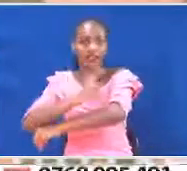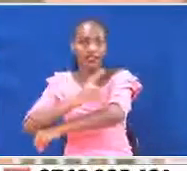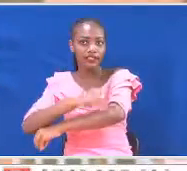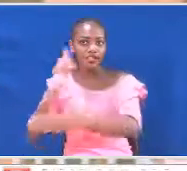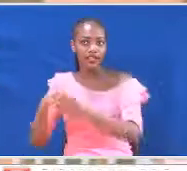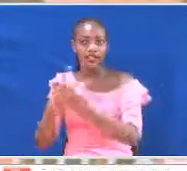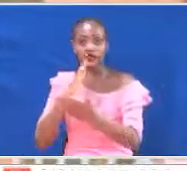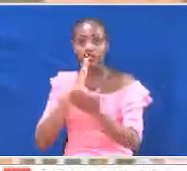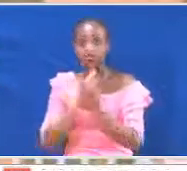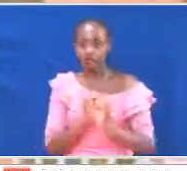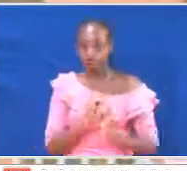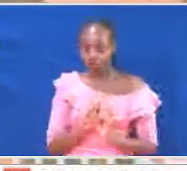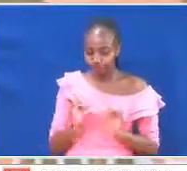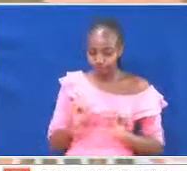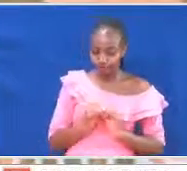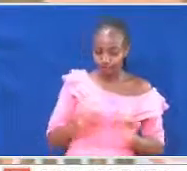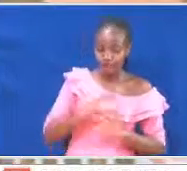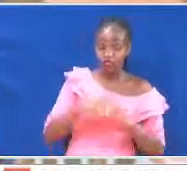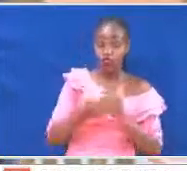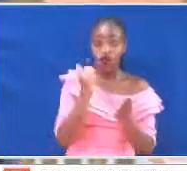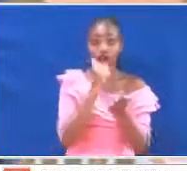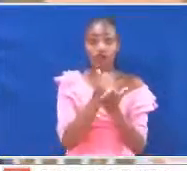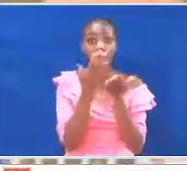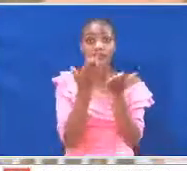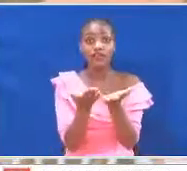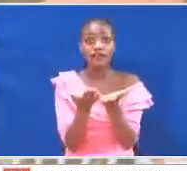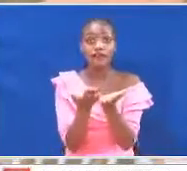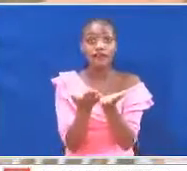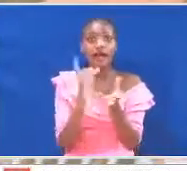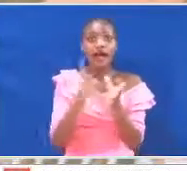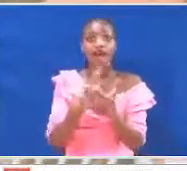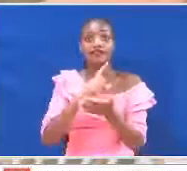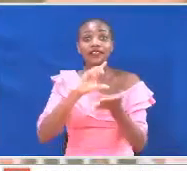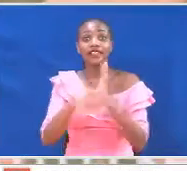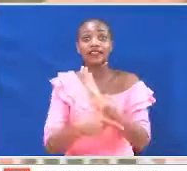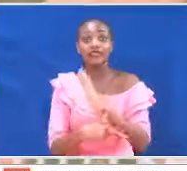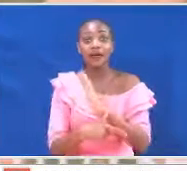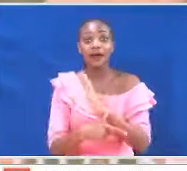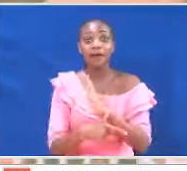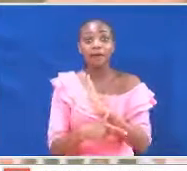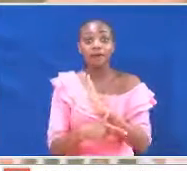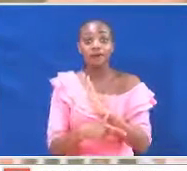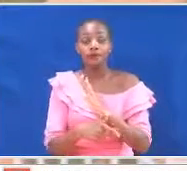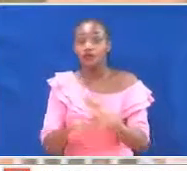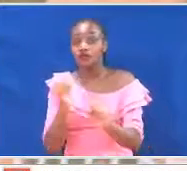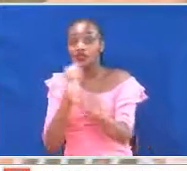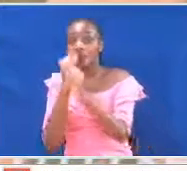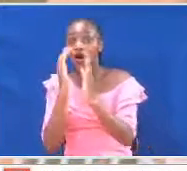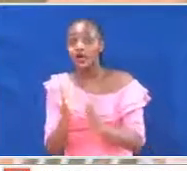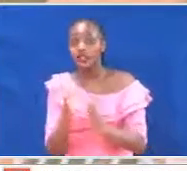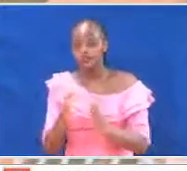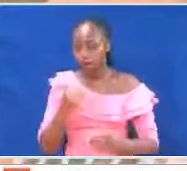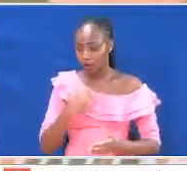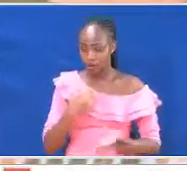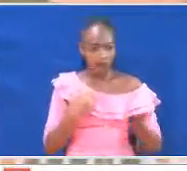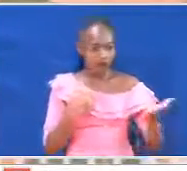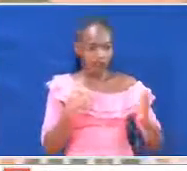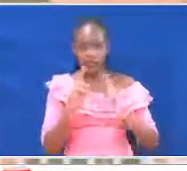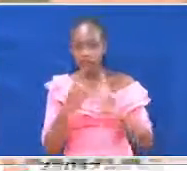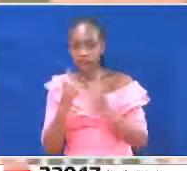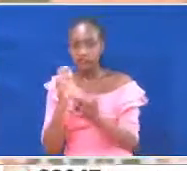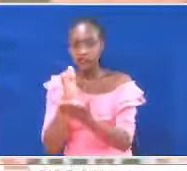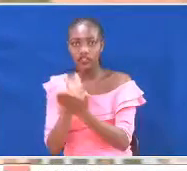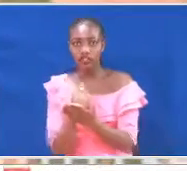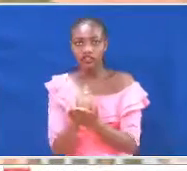tufanye fumigation ya maofisi zote, alafu wale wafanyikazi wote wale ambao